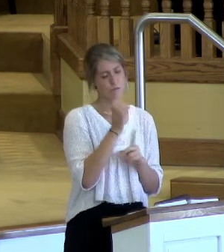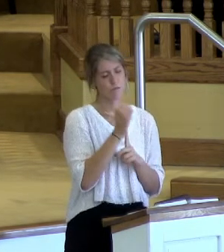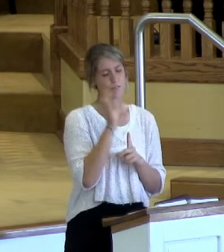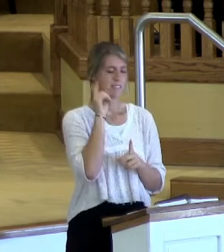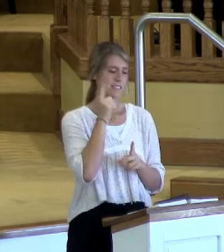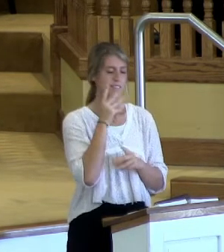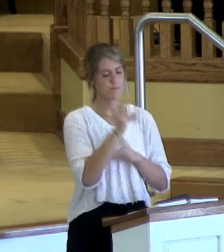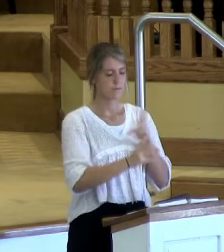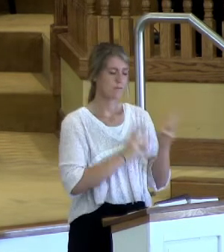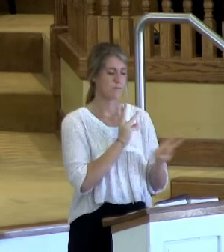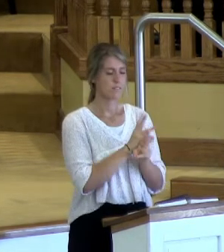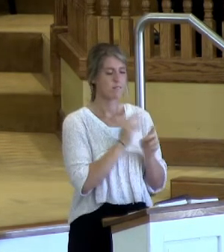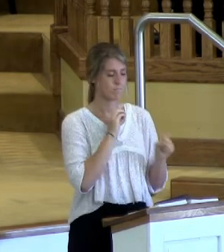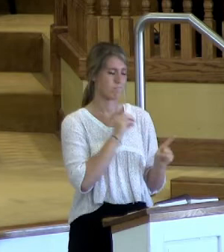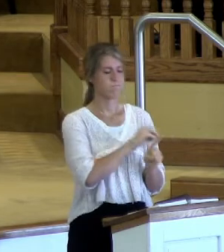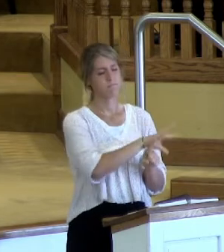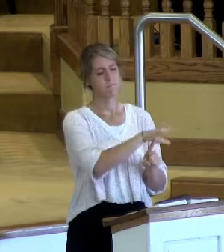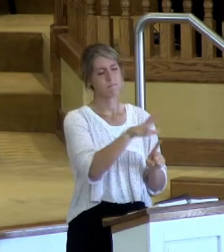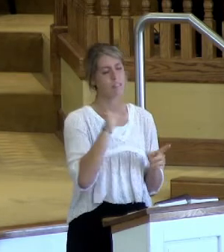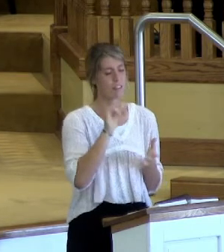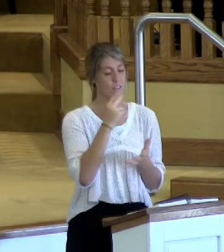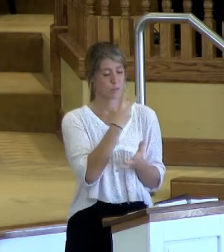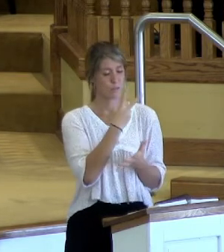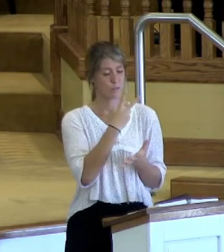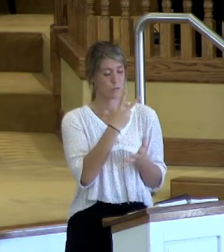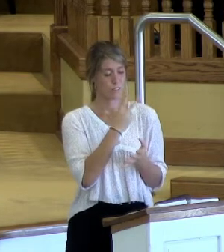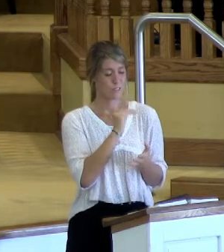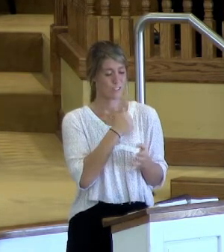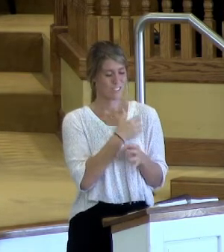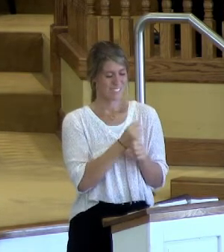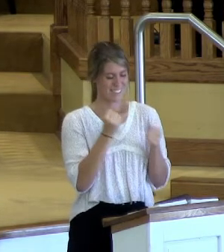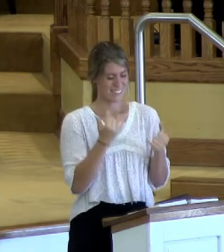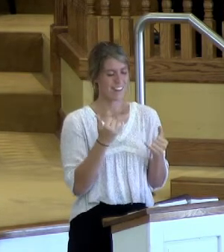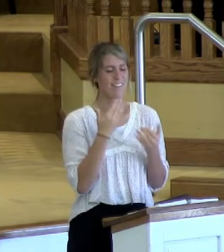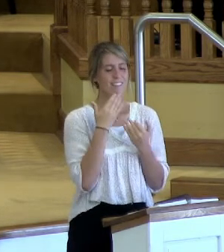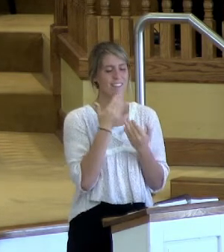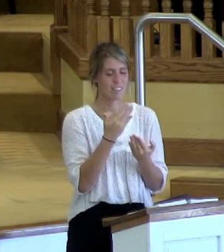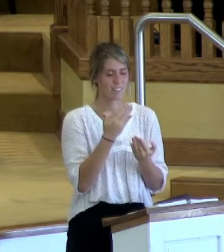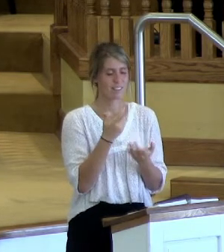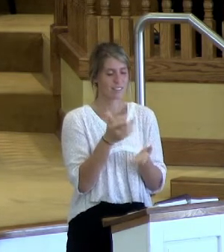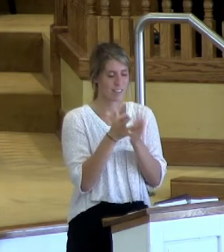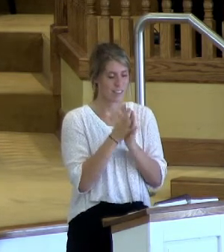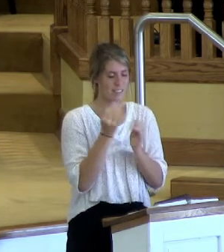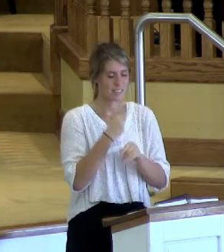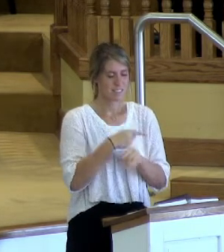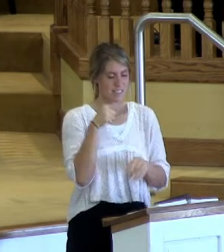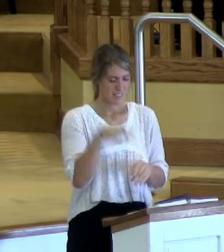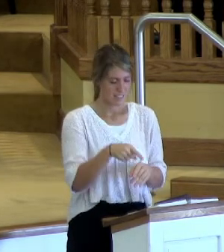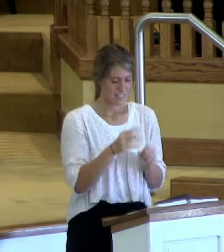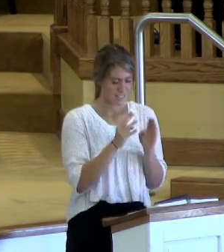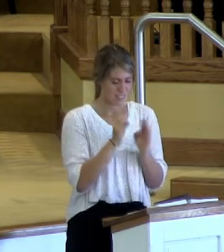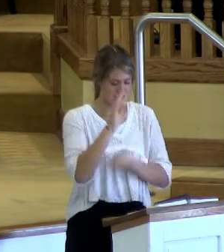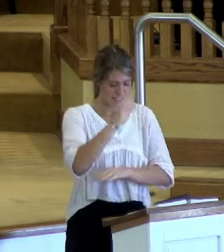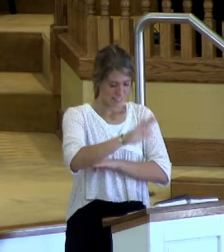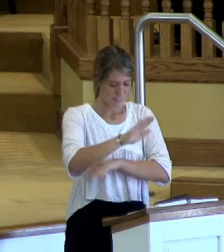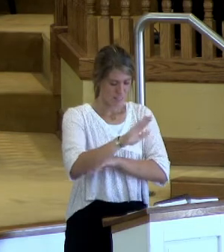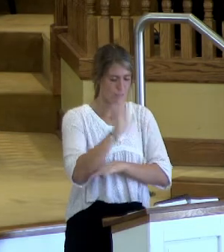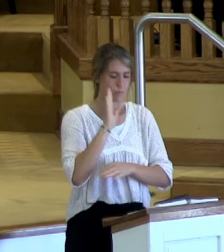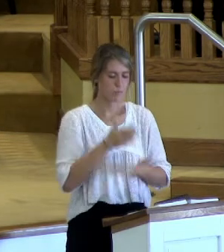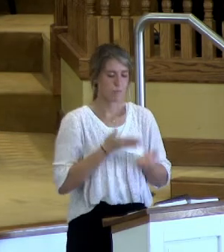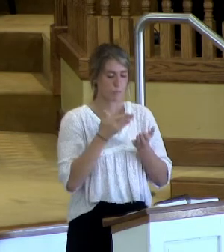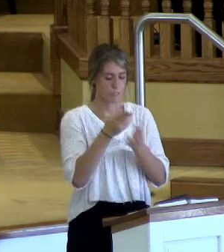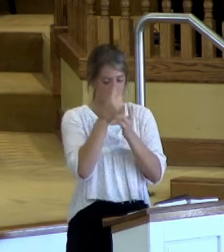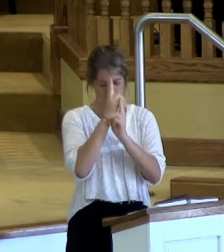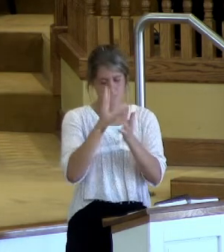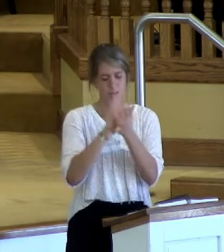deaf world, and that those two souls may know you because of that. We thank you for that. Lord, we ask today that this service this afternoon would bring